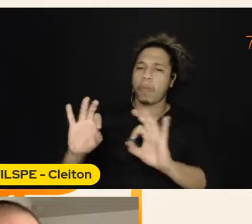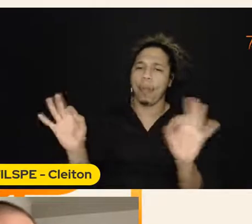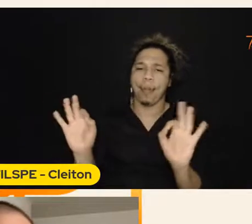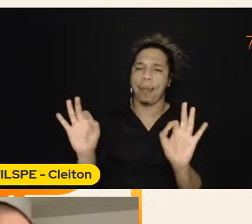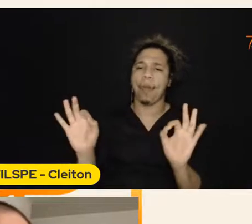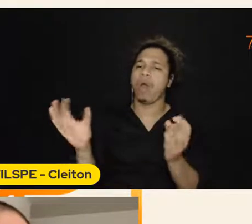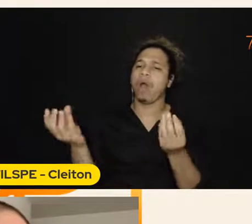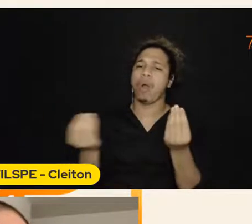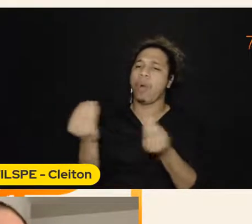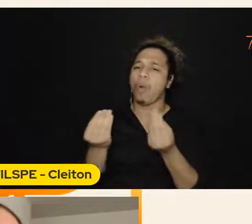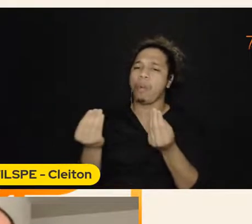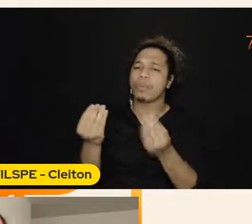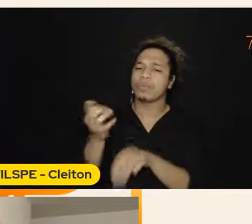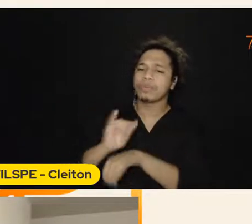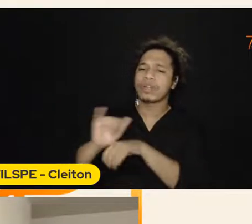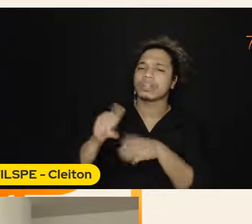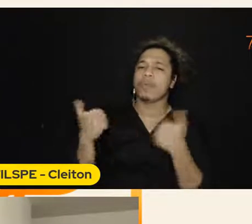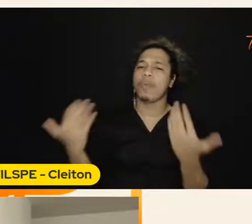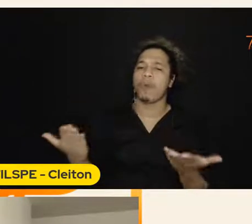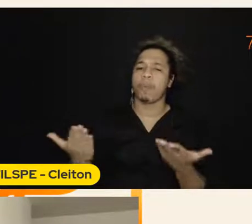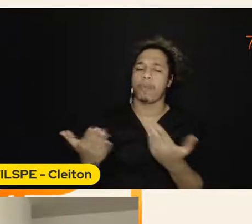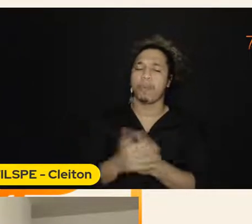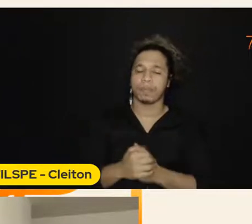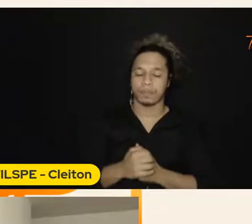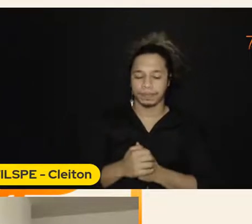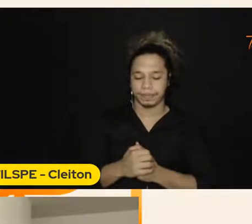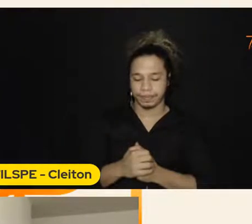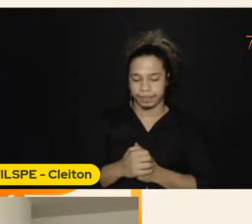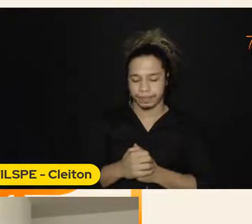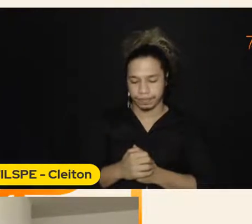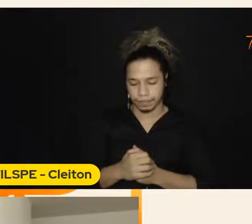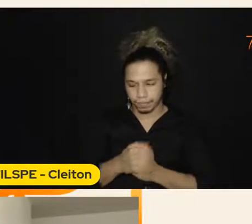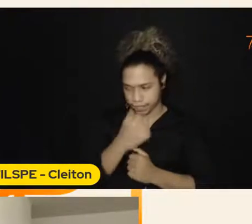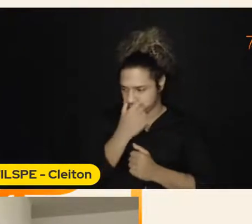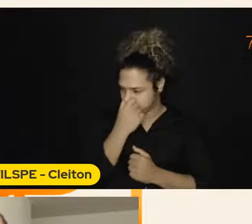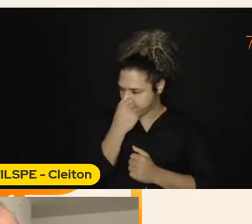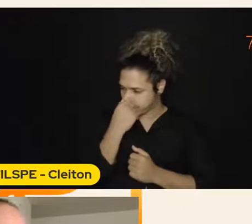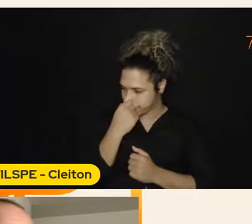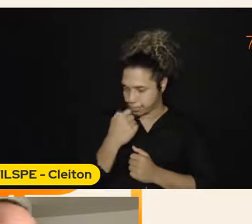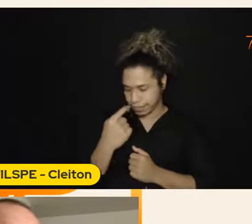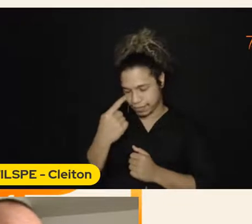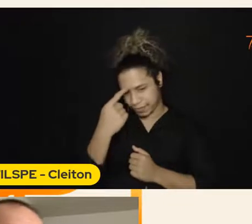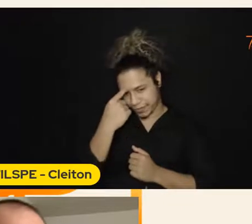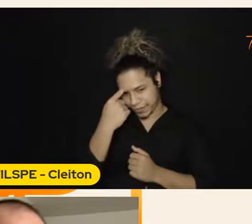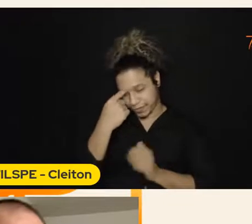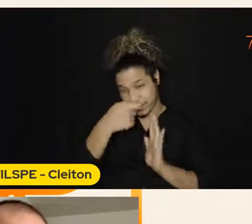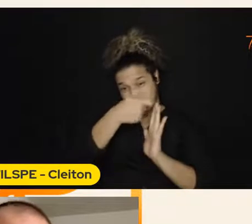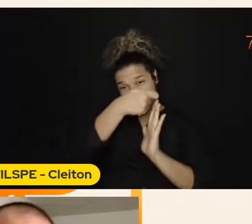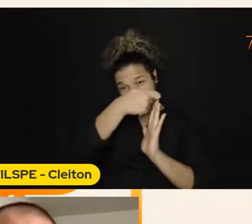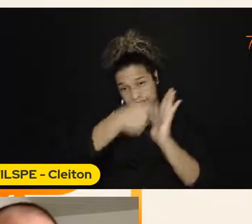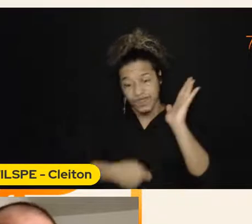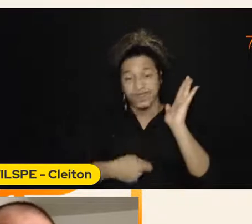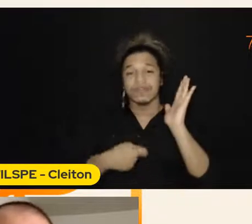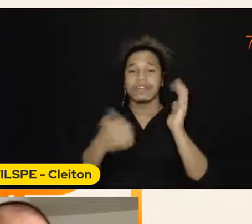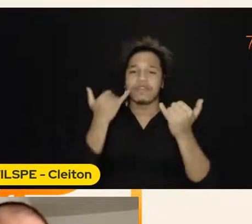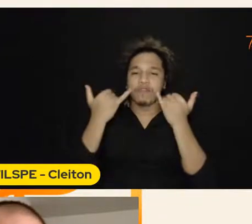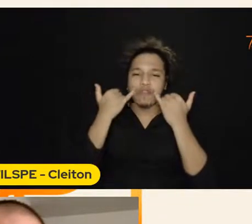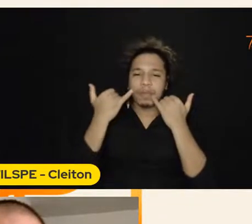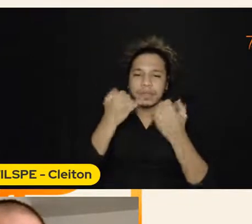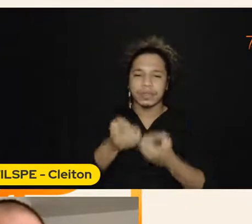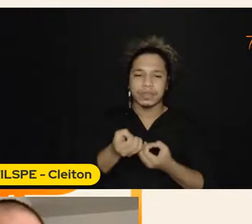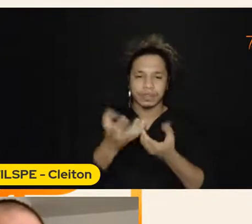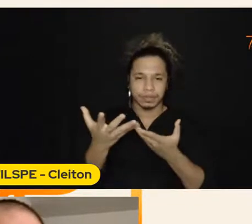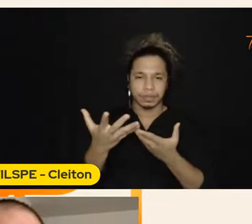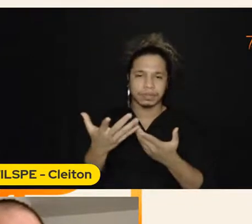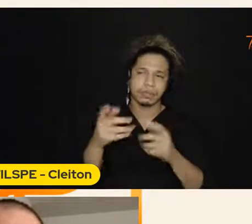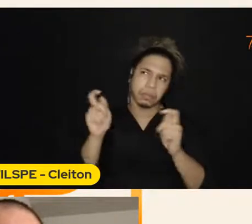of life? And so when we get an information report together with a narrative, maybe coming from a picture